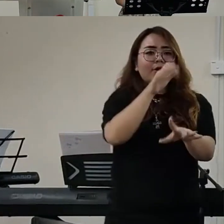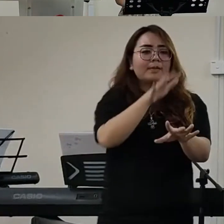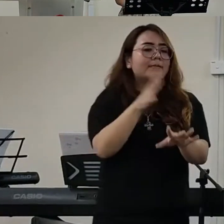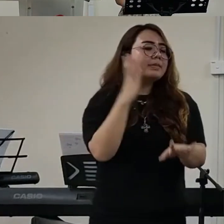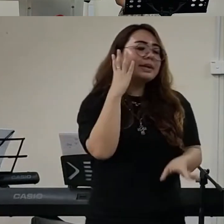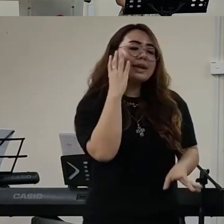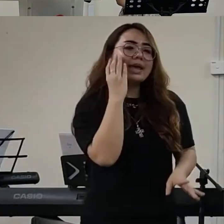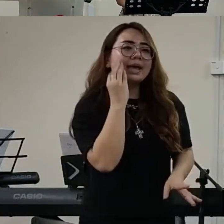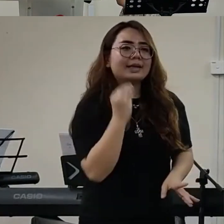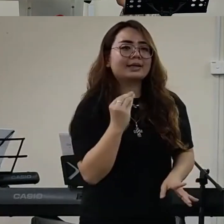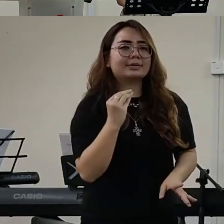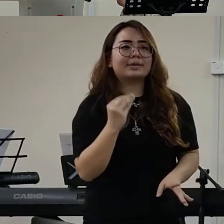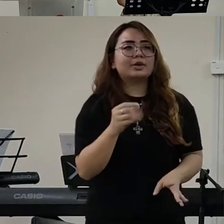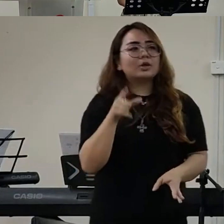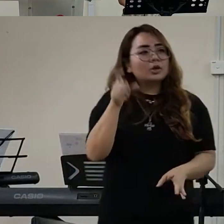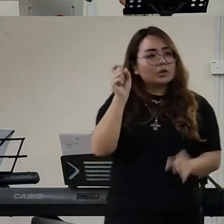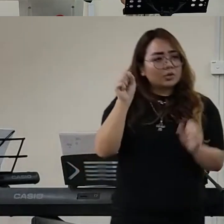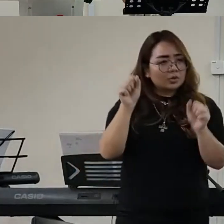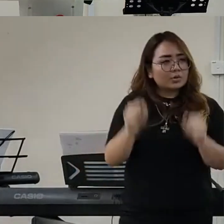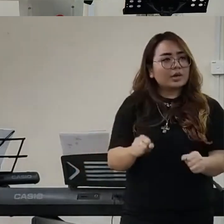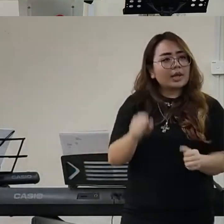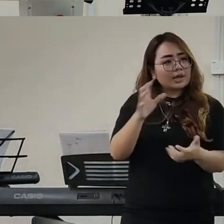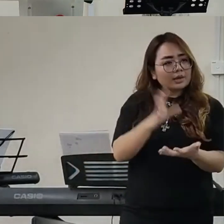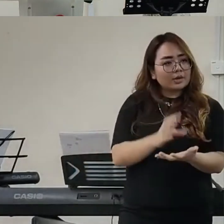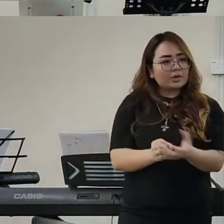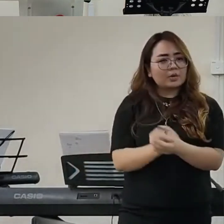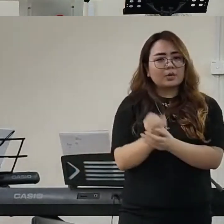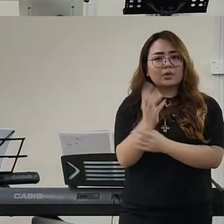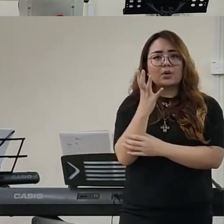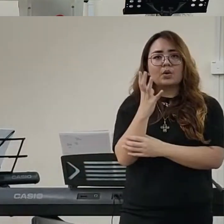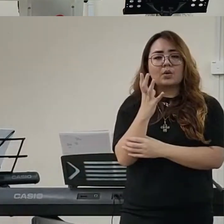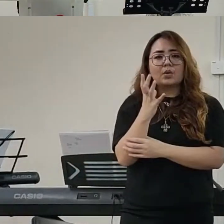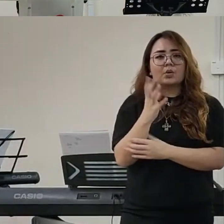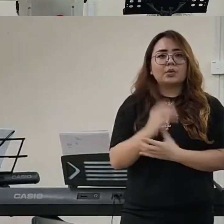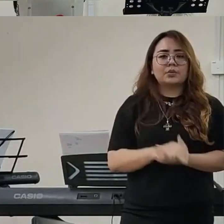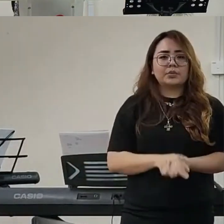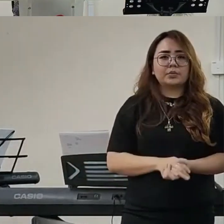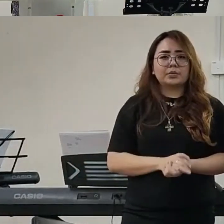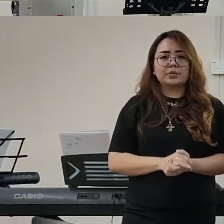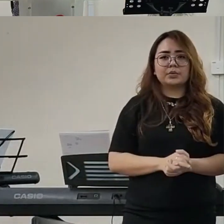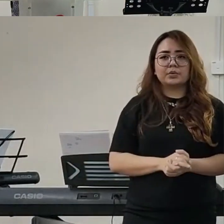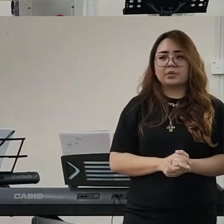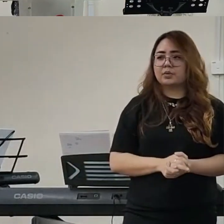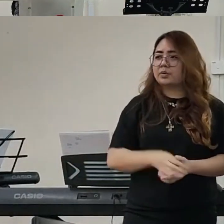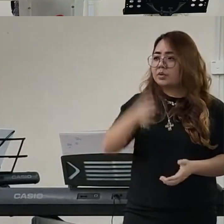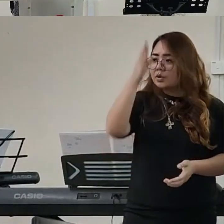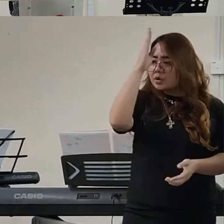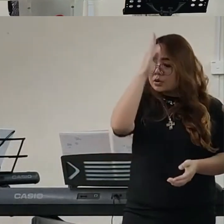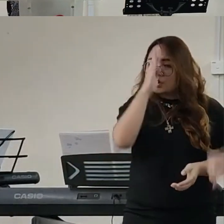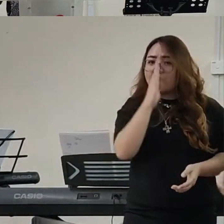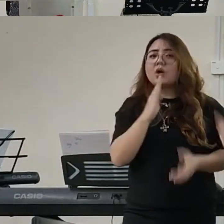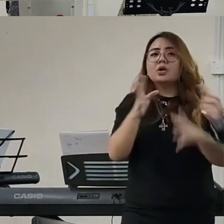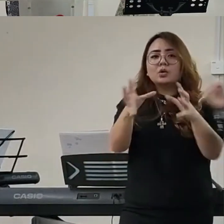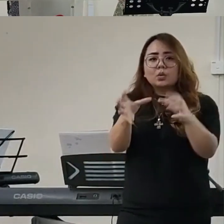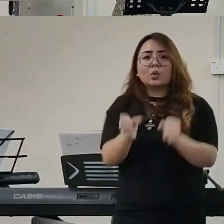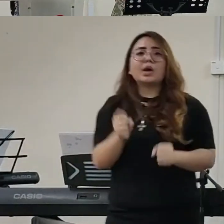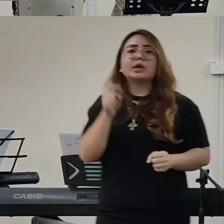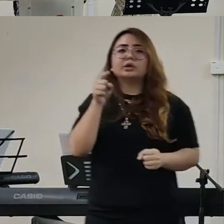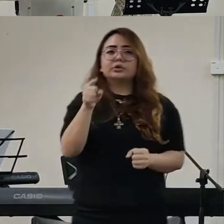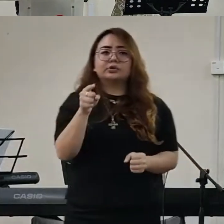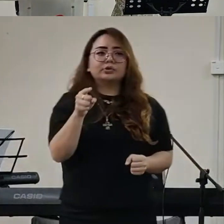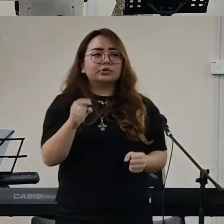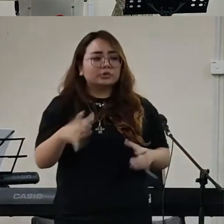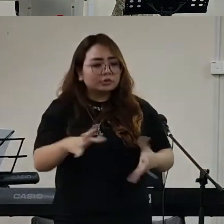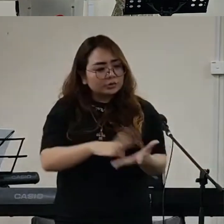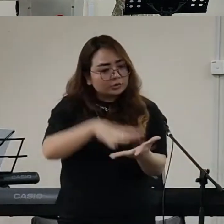God put this kind of people under me? Reverend Edmund, very bad. You know, but you look at it as, okay, God wants me to learn. Oh, Pastor Cheryl, very